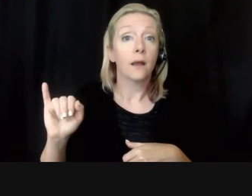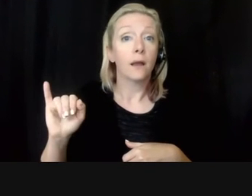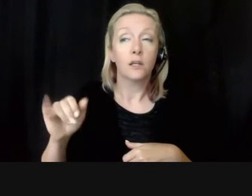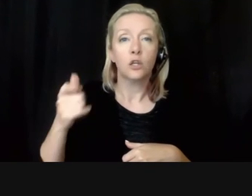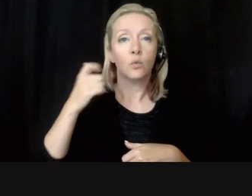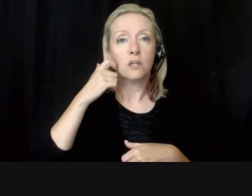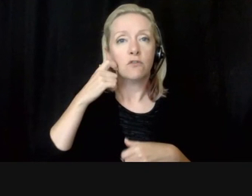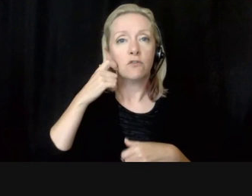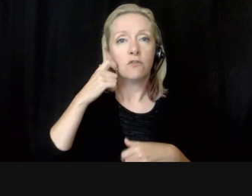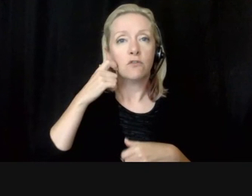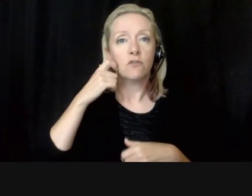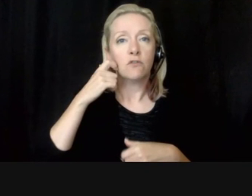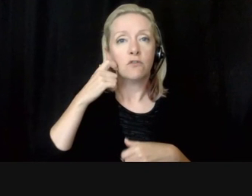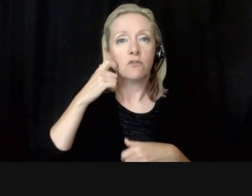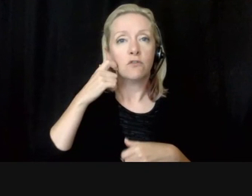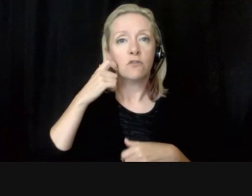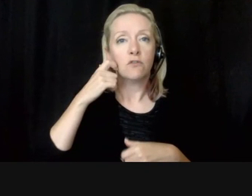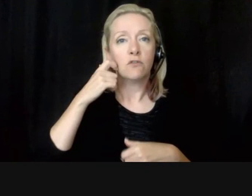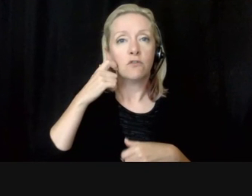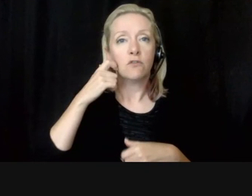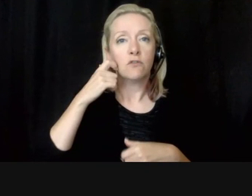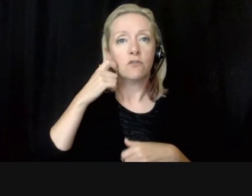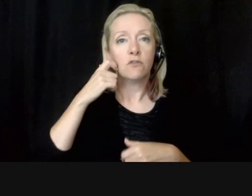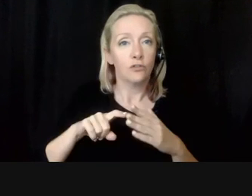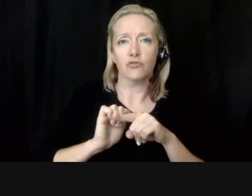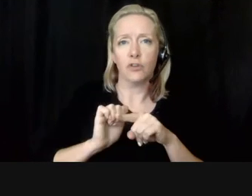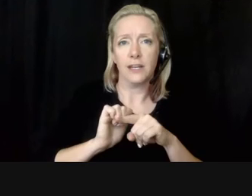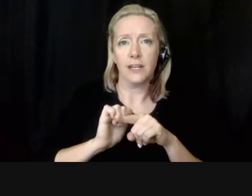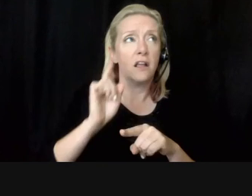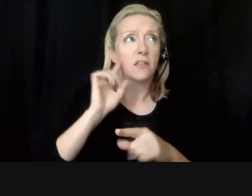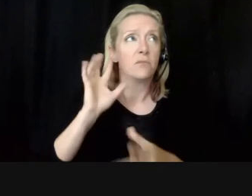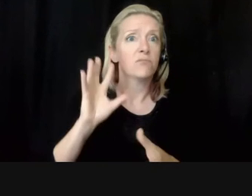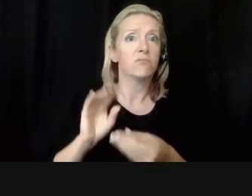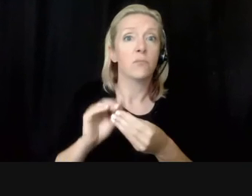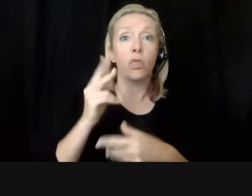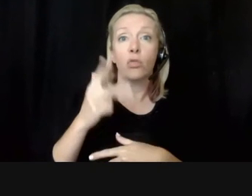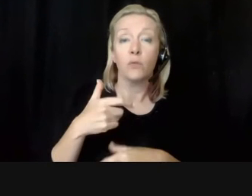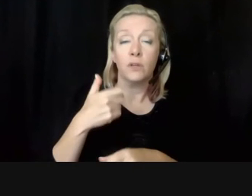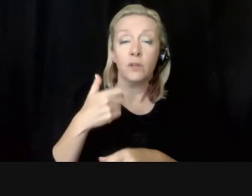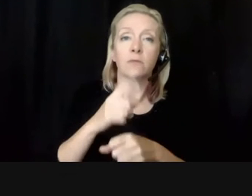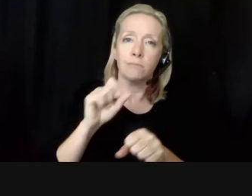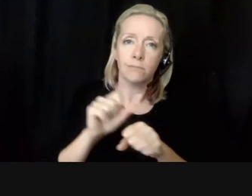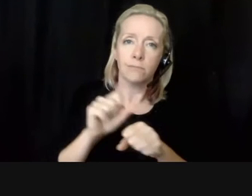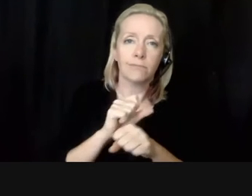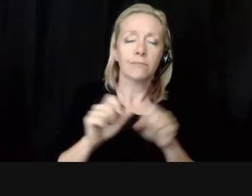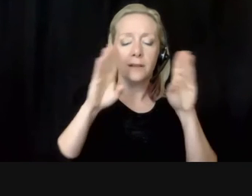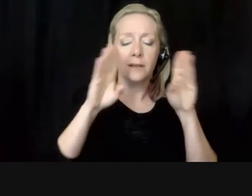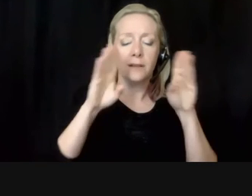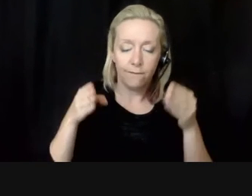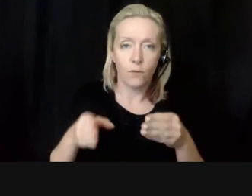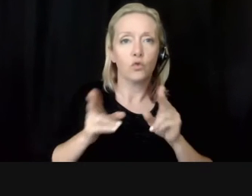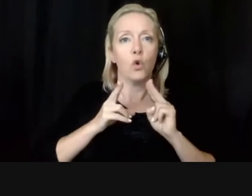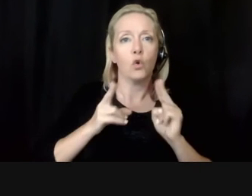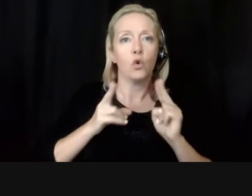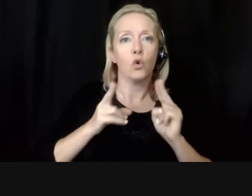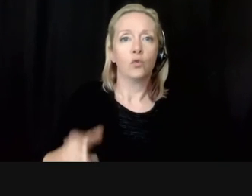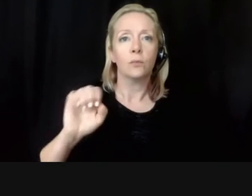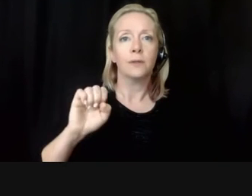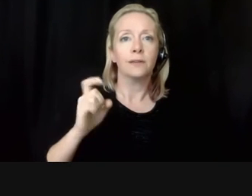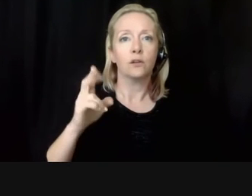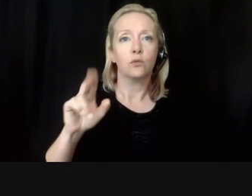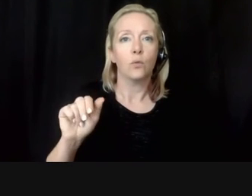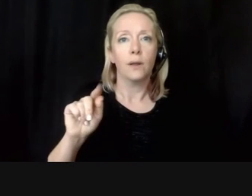started doing training, I would say, over the last 3 years of really addressing this human sexuality and